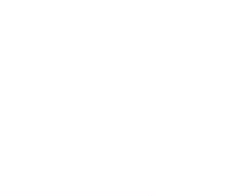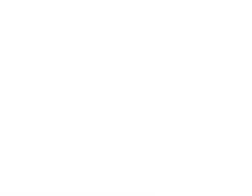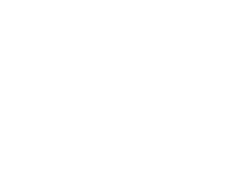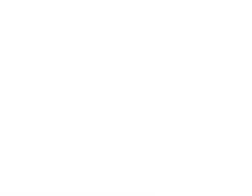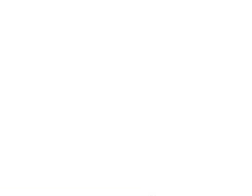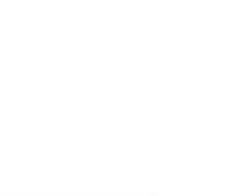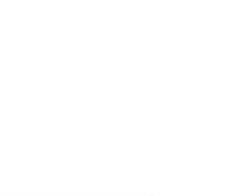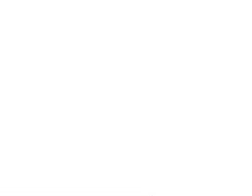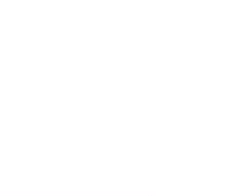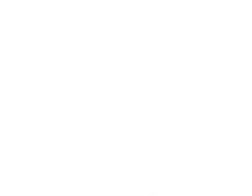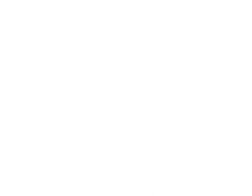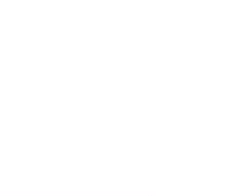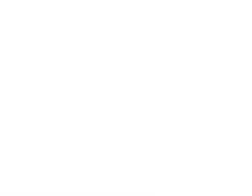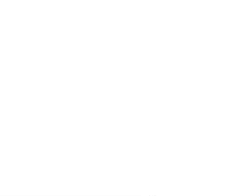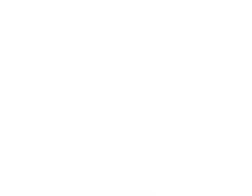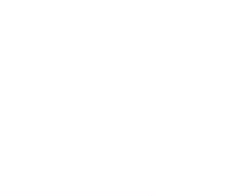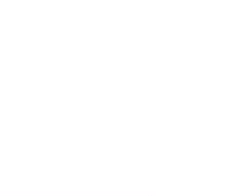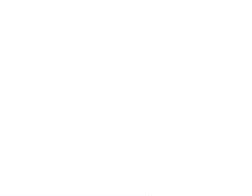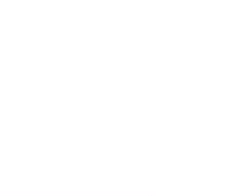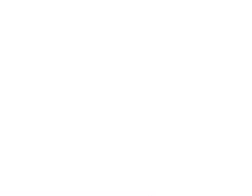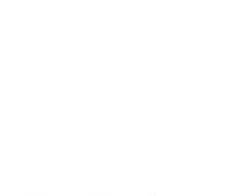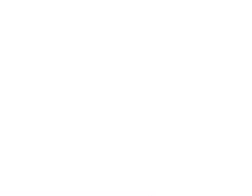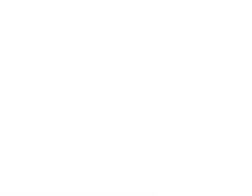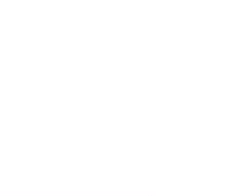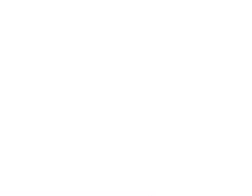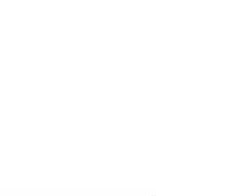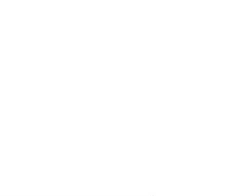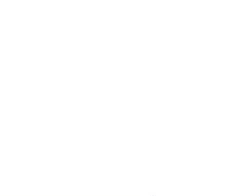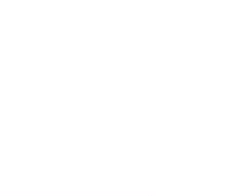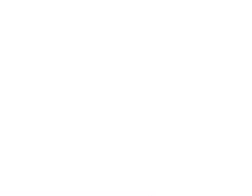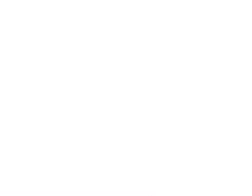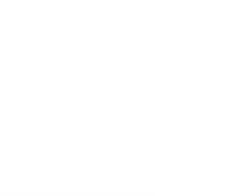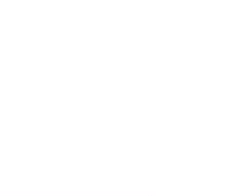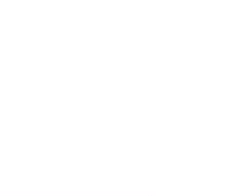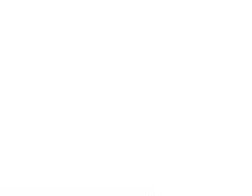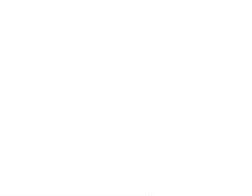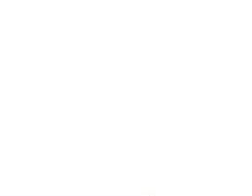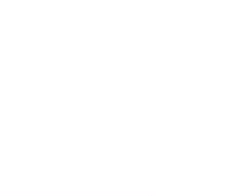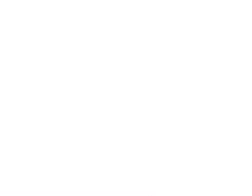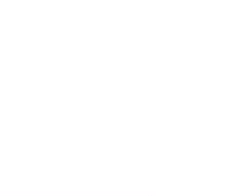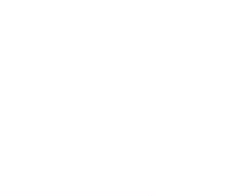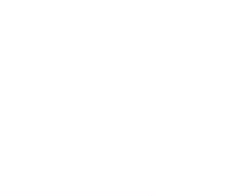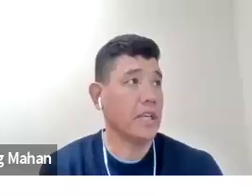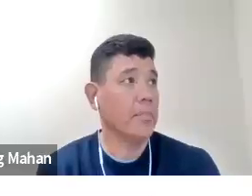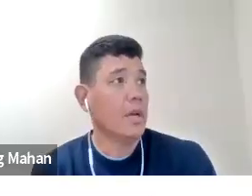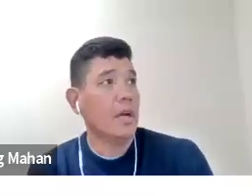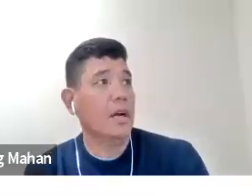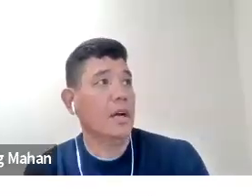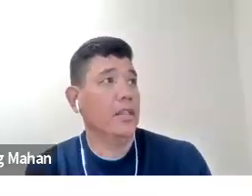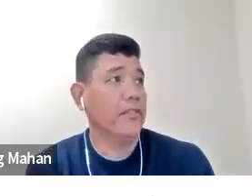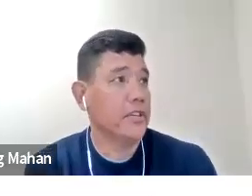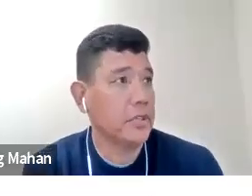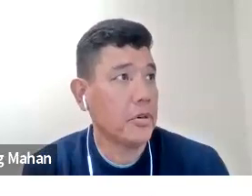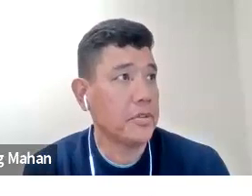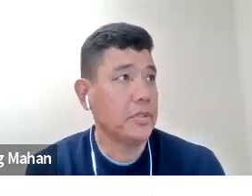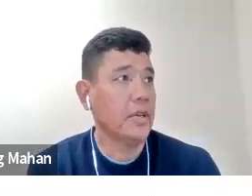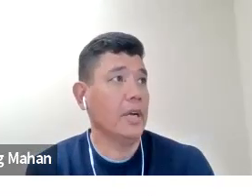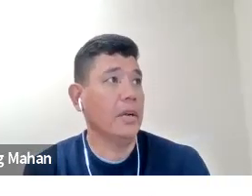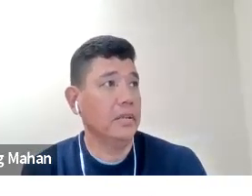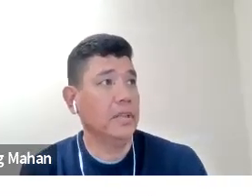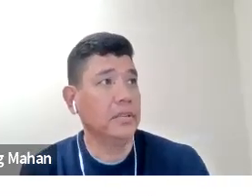And that looks to be all of our questions that we had. So we are going to switch to the